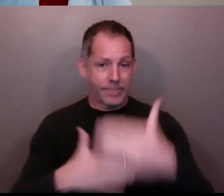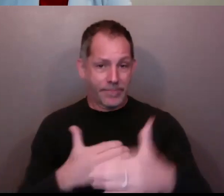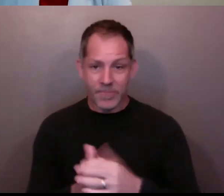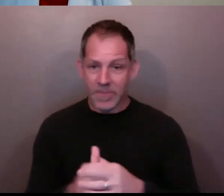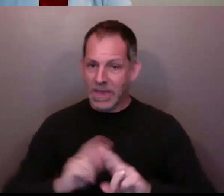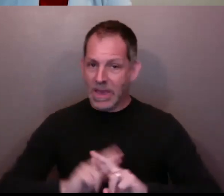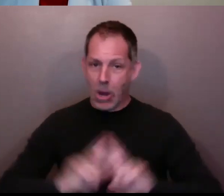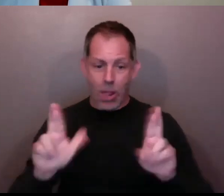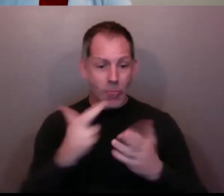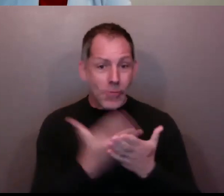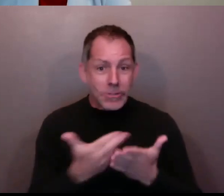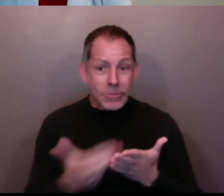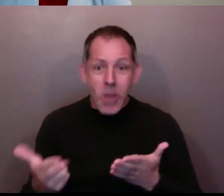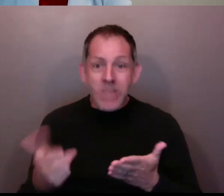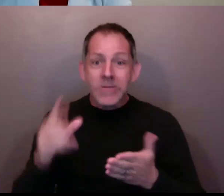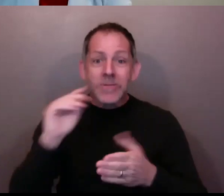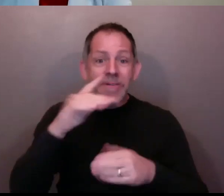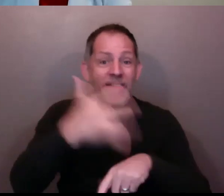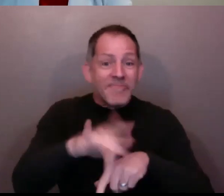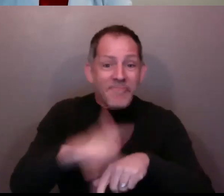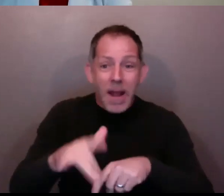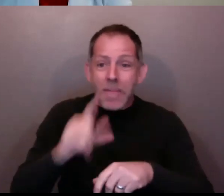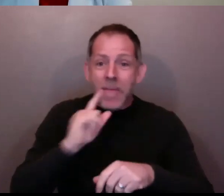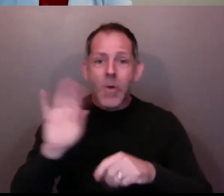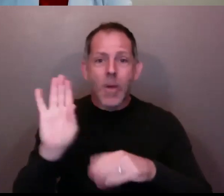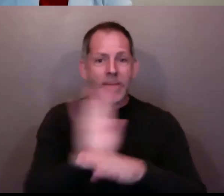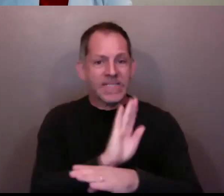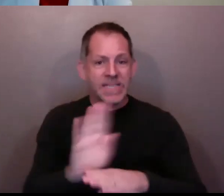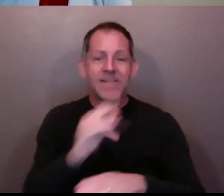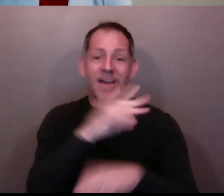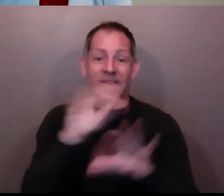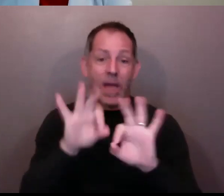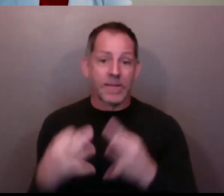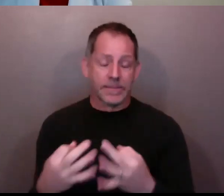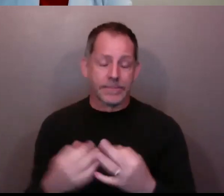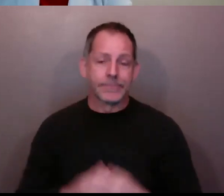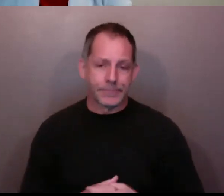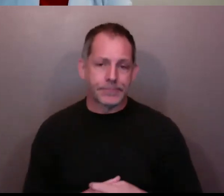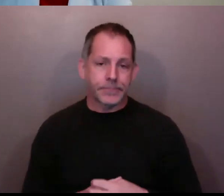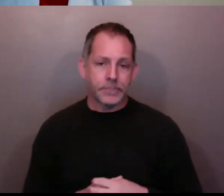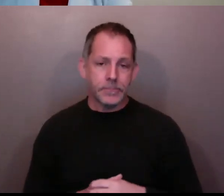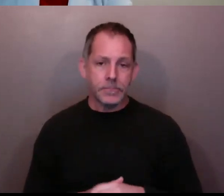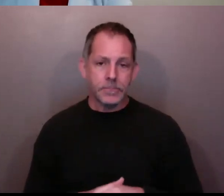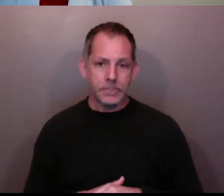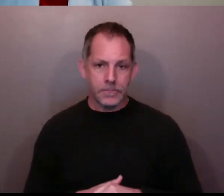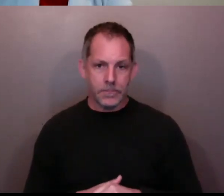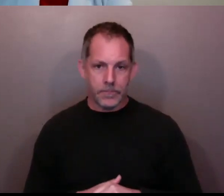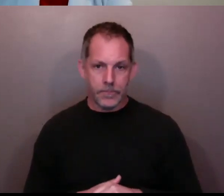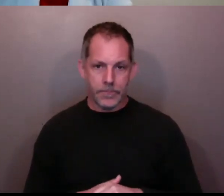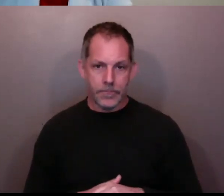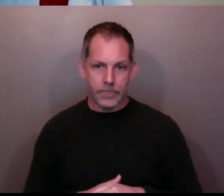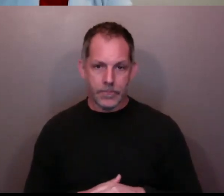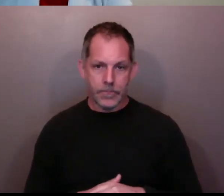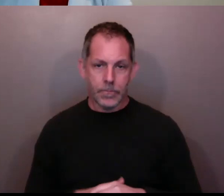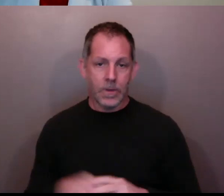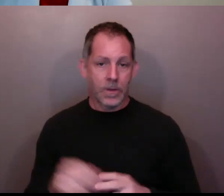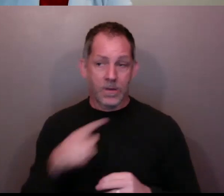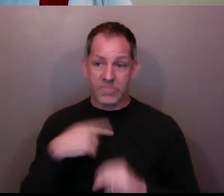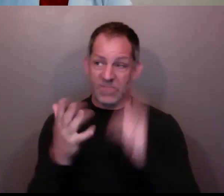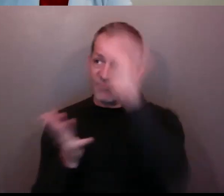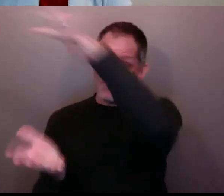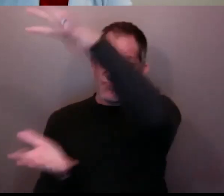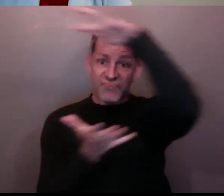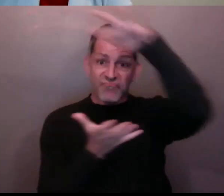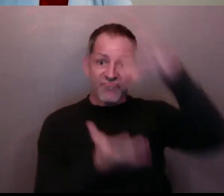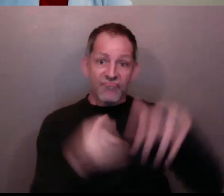and families. We've purchased over millions of pieces of PPE for our frontline workers, and